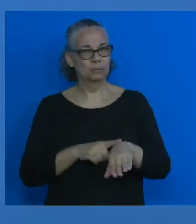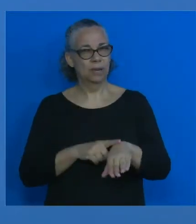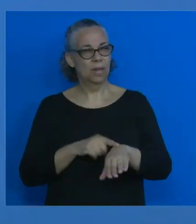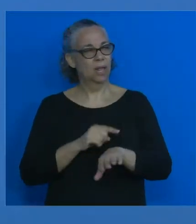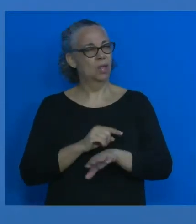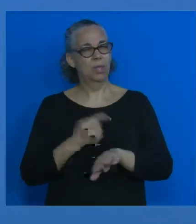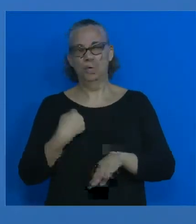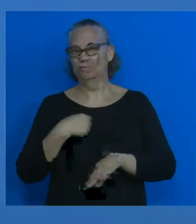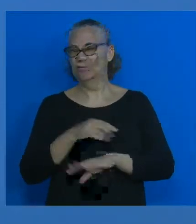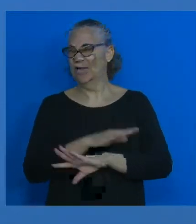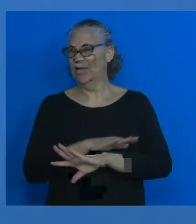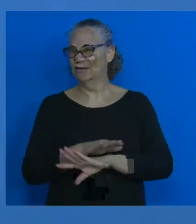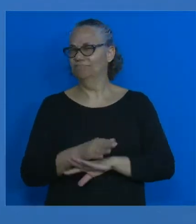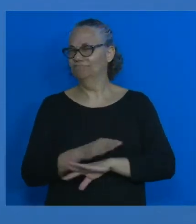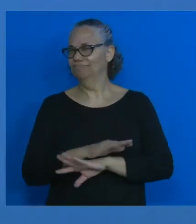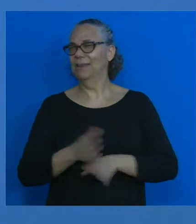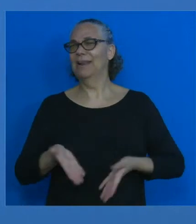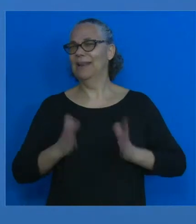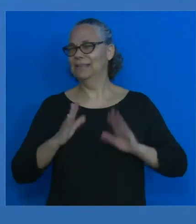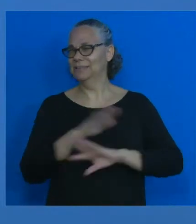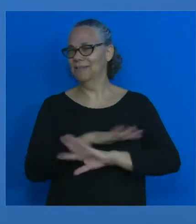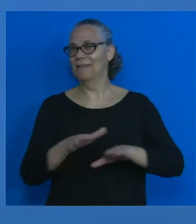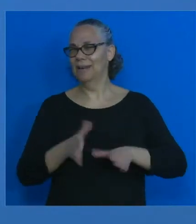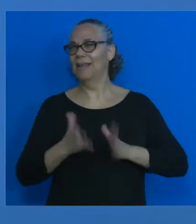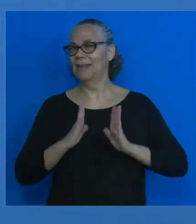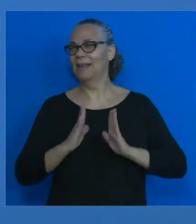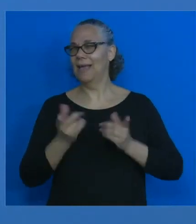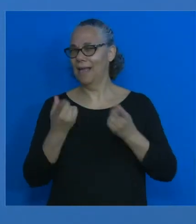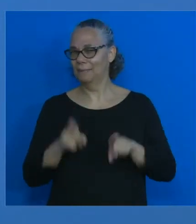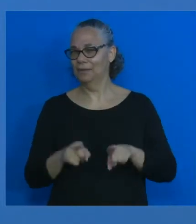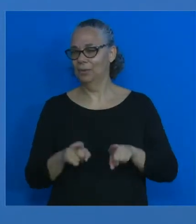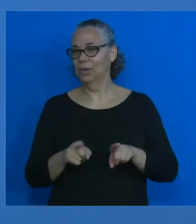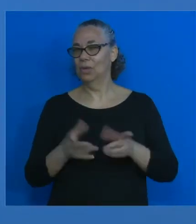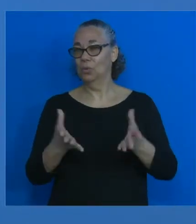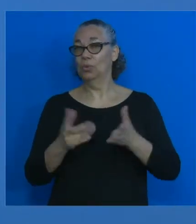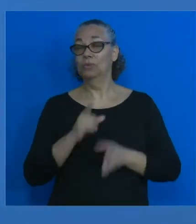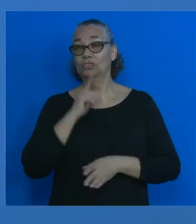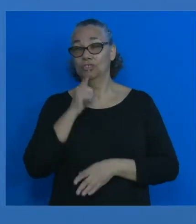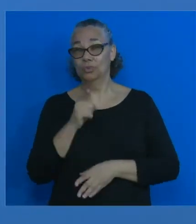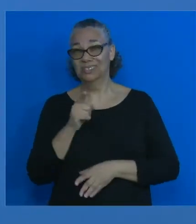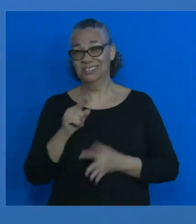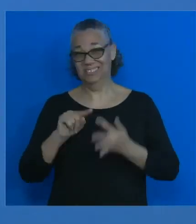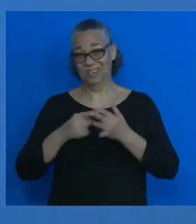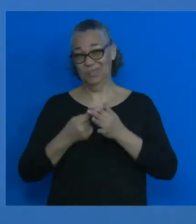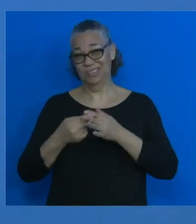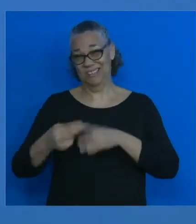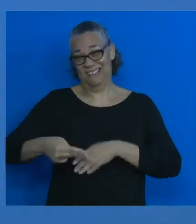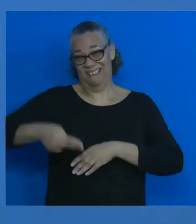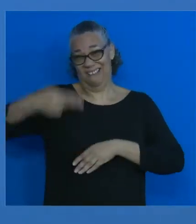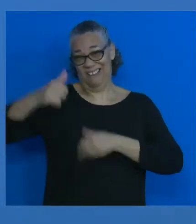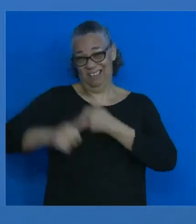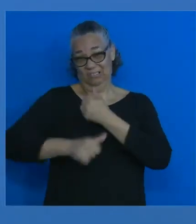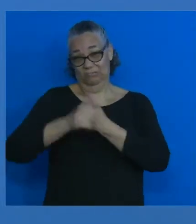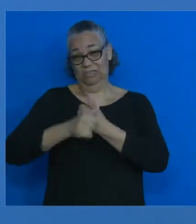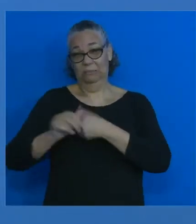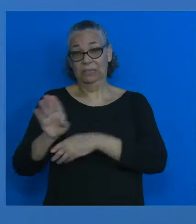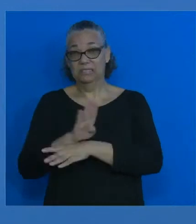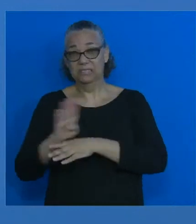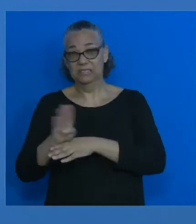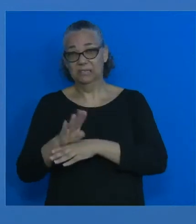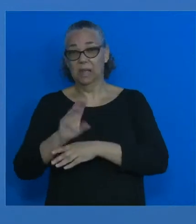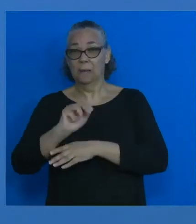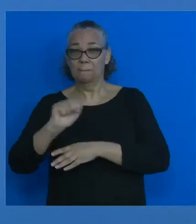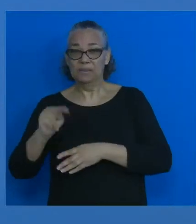that happen. And we are going to make sure that we start with the highest risk establishments, but the Minister of Health and her team have already